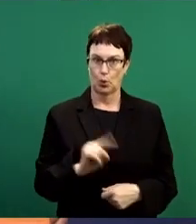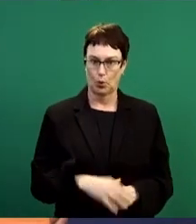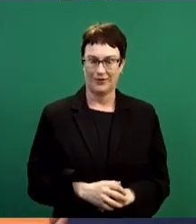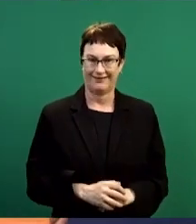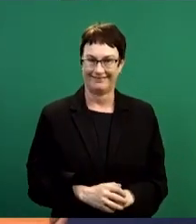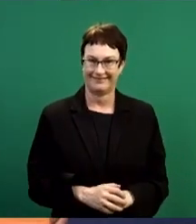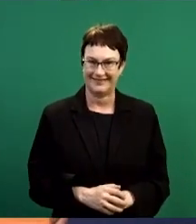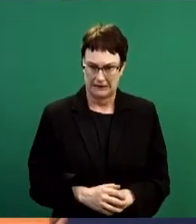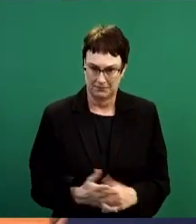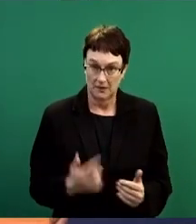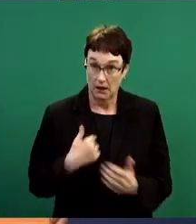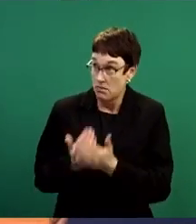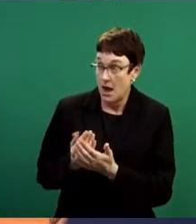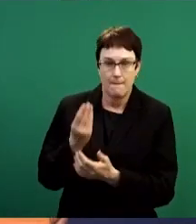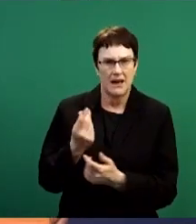So,